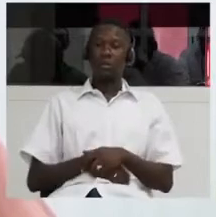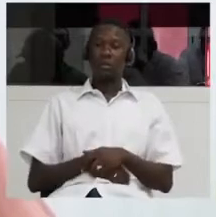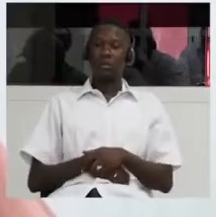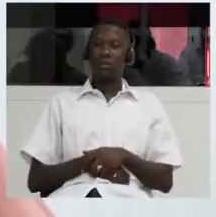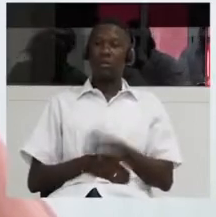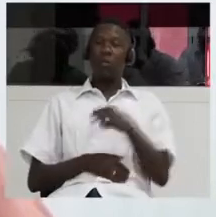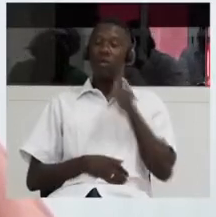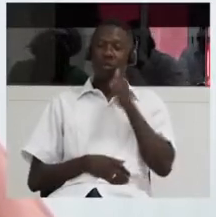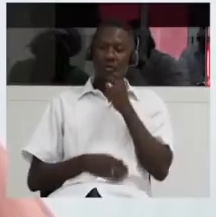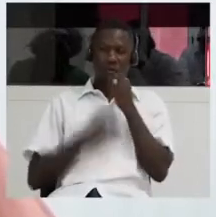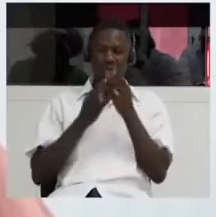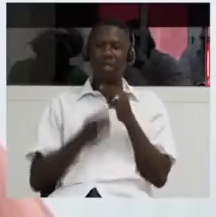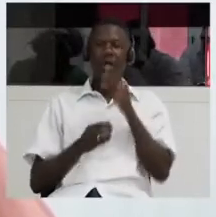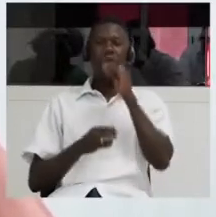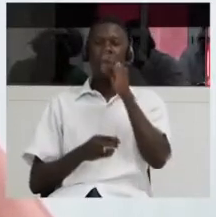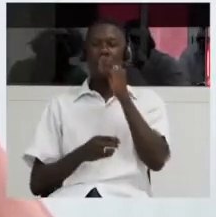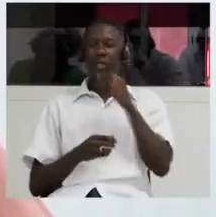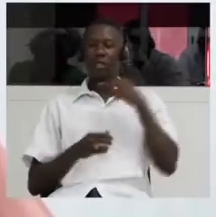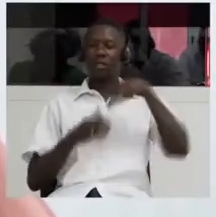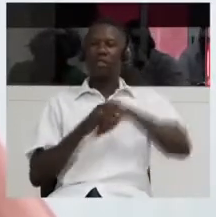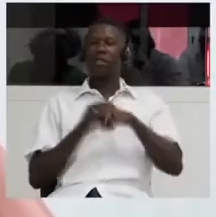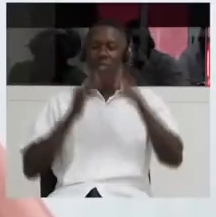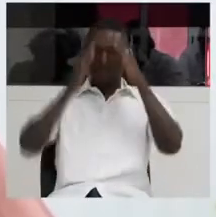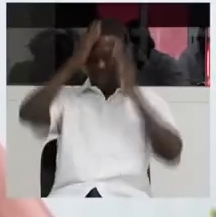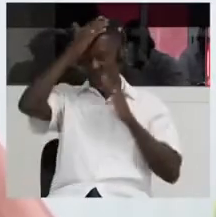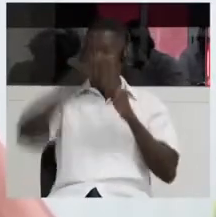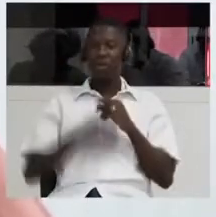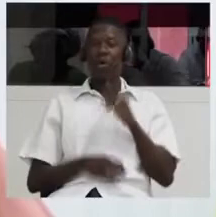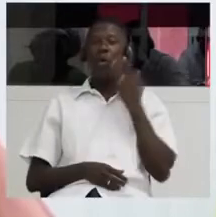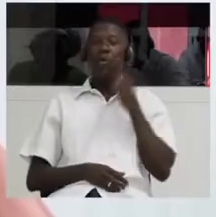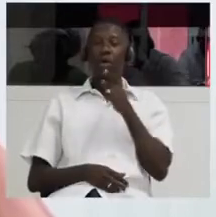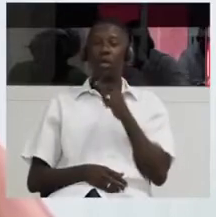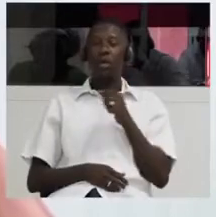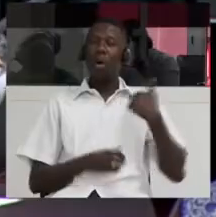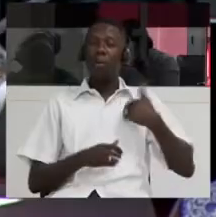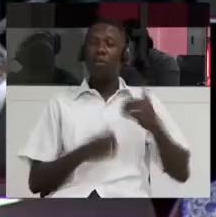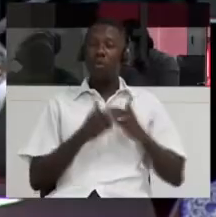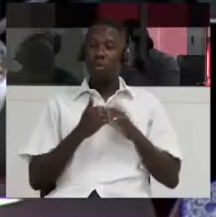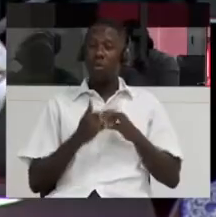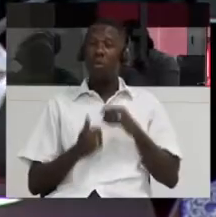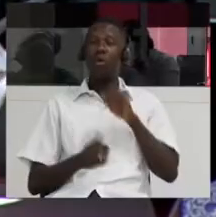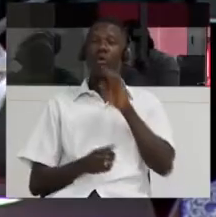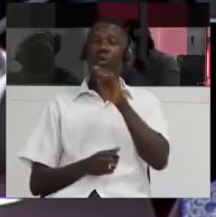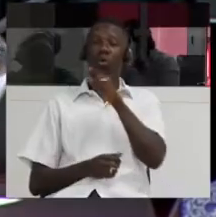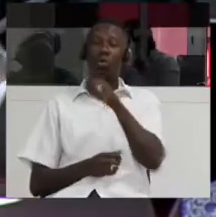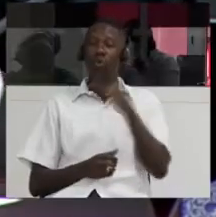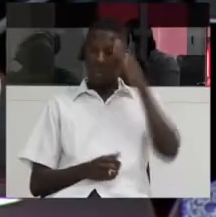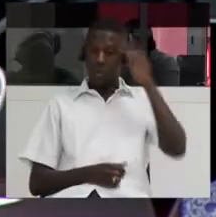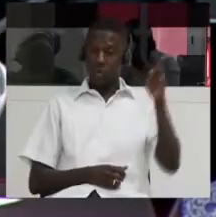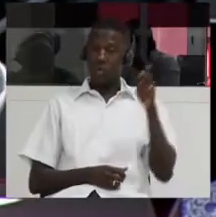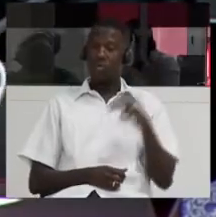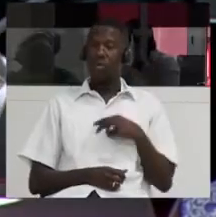We used to have a saying in the army then, that when a bullet talks, a mouth doesn't talk. In the army, they call you